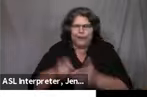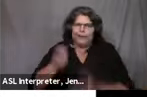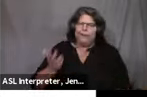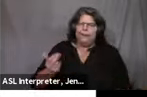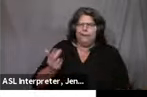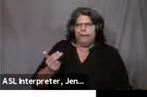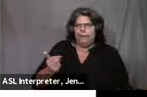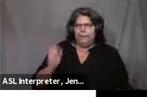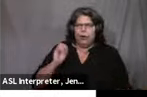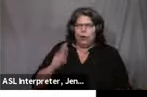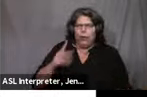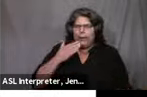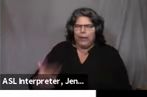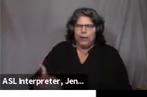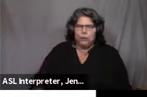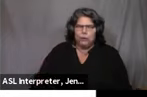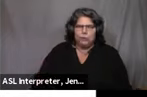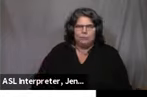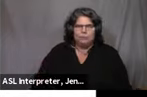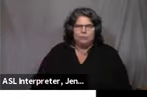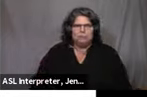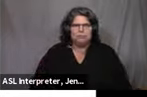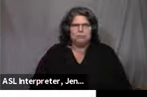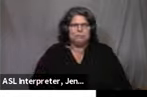All right, thank you.